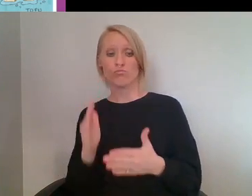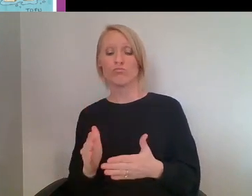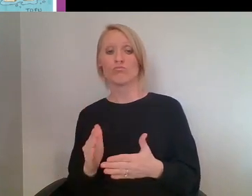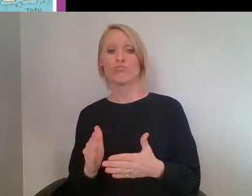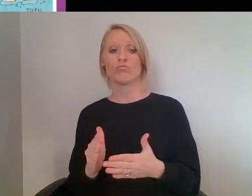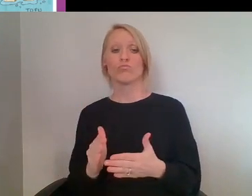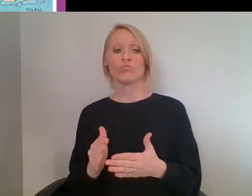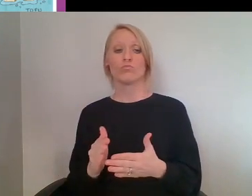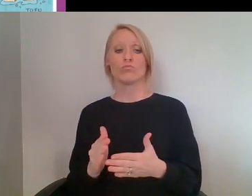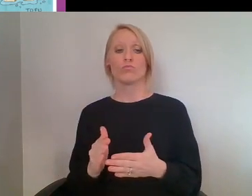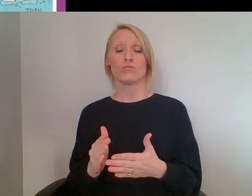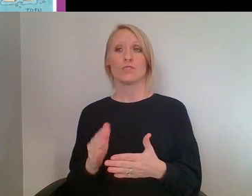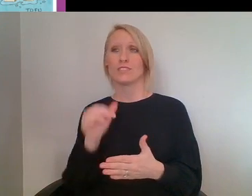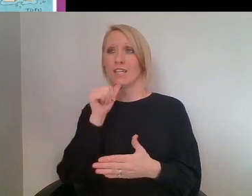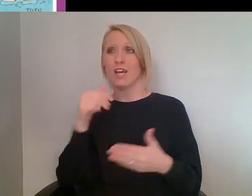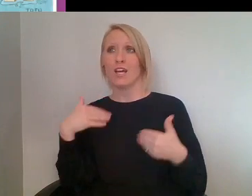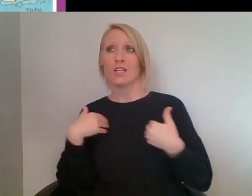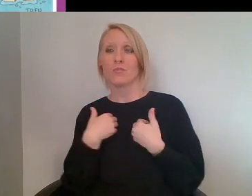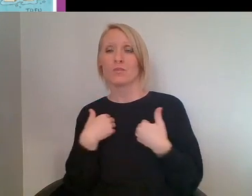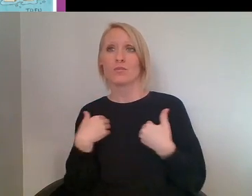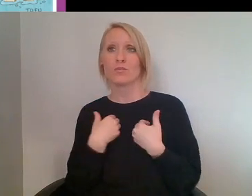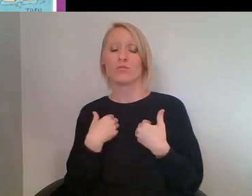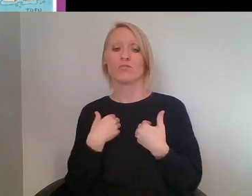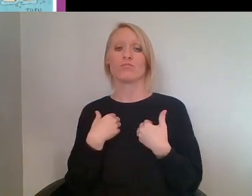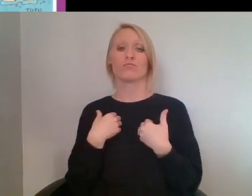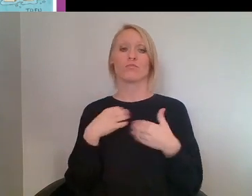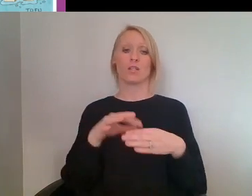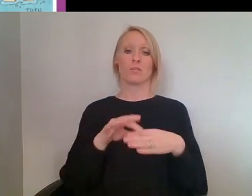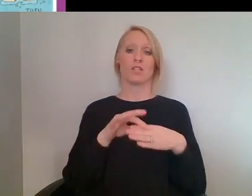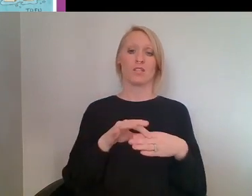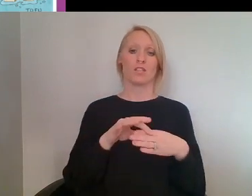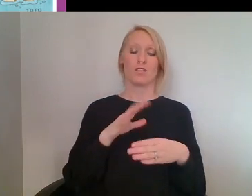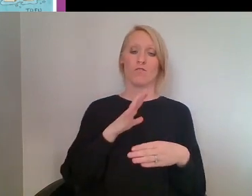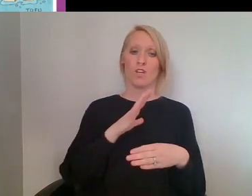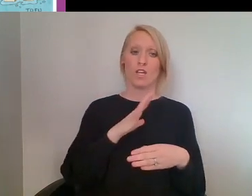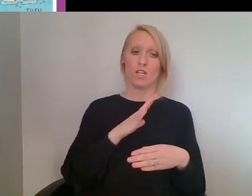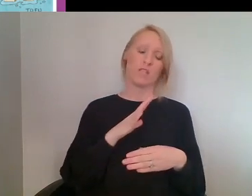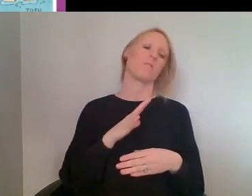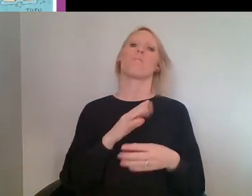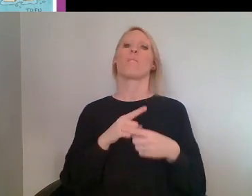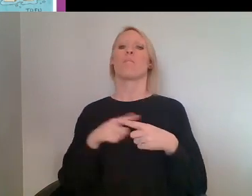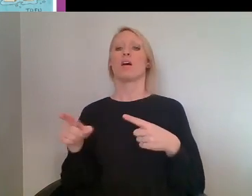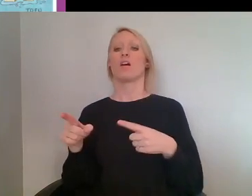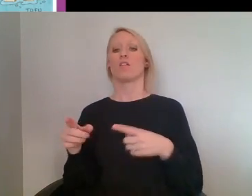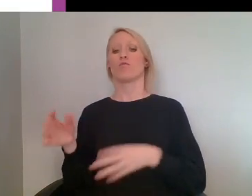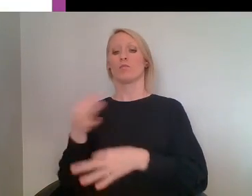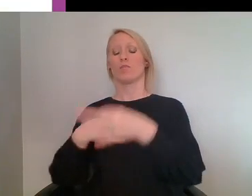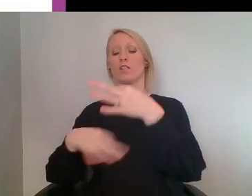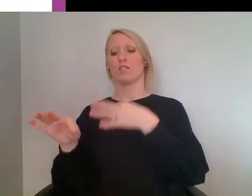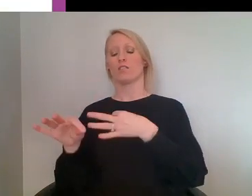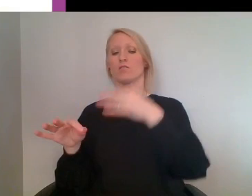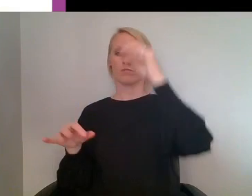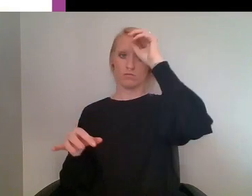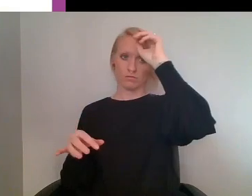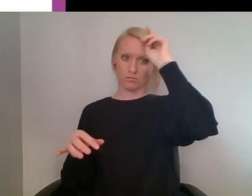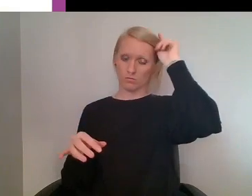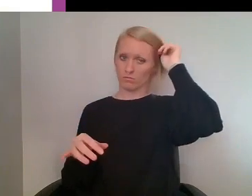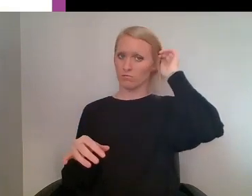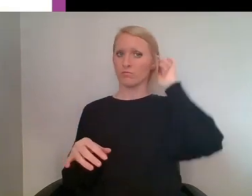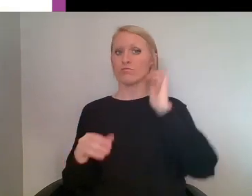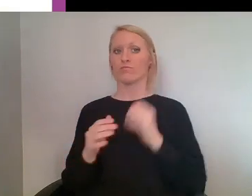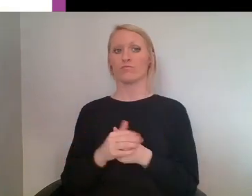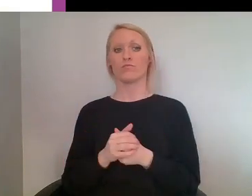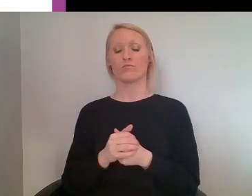sure you're getting enough of those incomplete proteins in combination to mimic a complete protein for your body. All